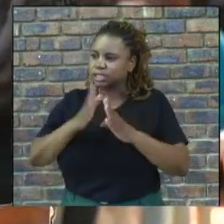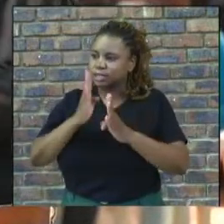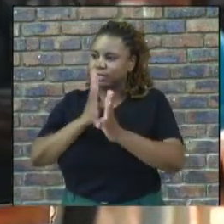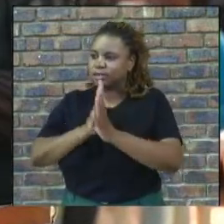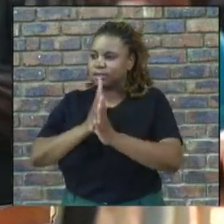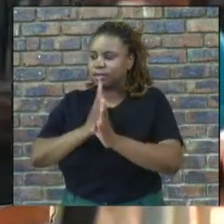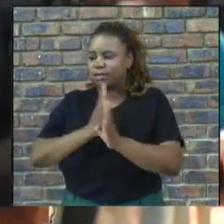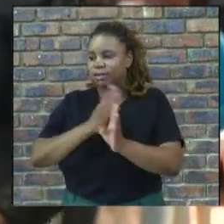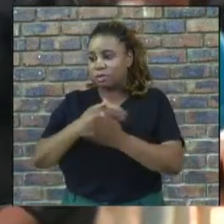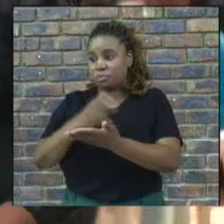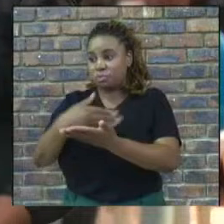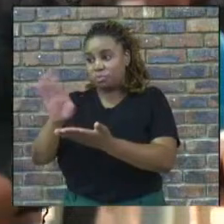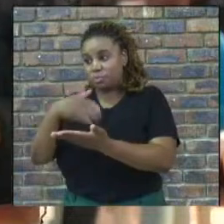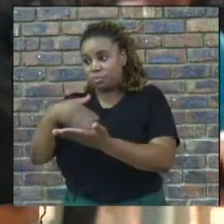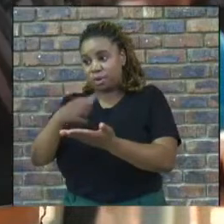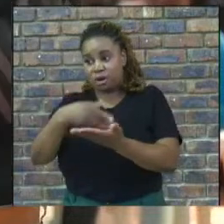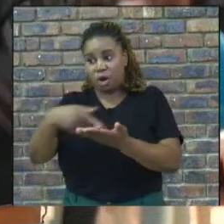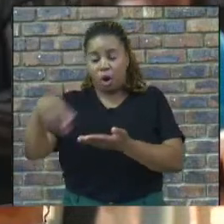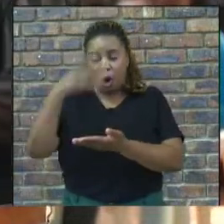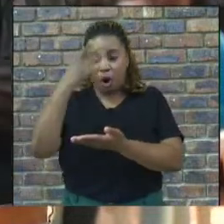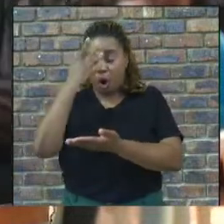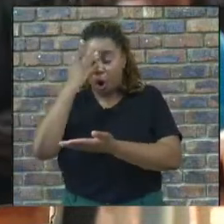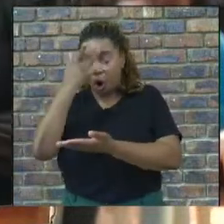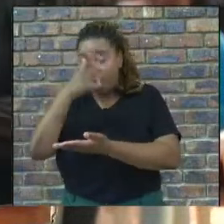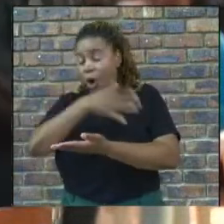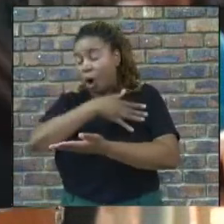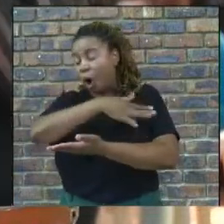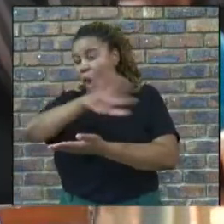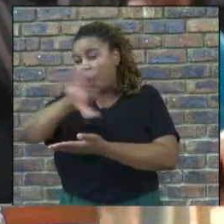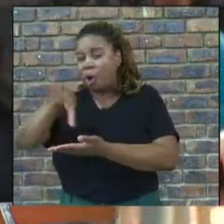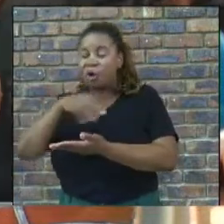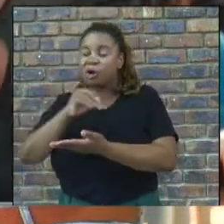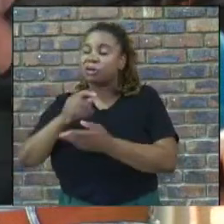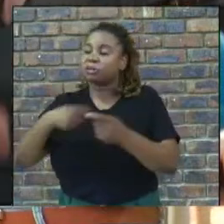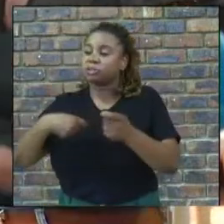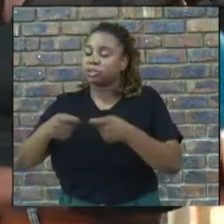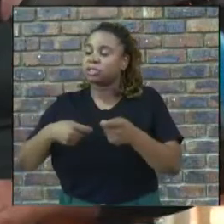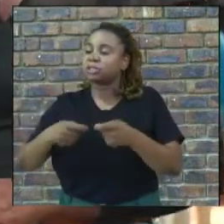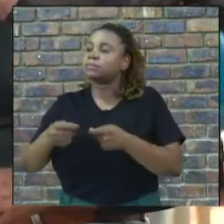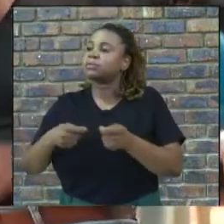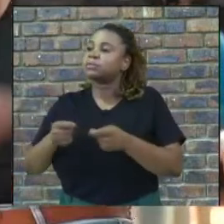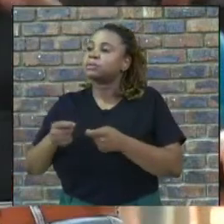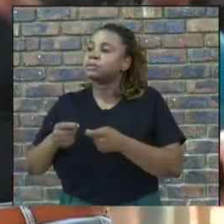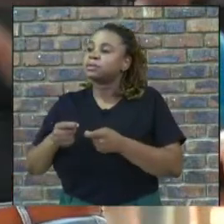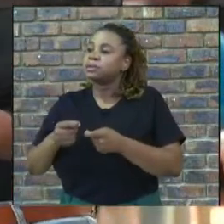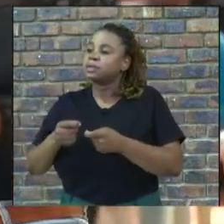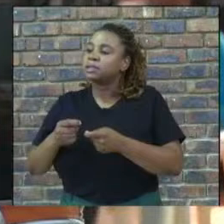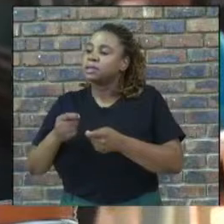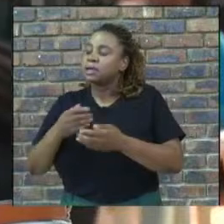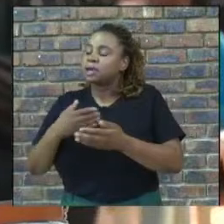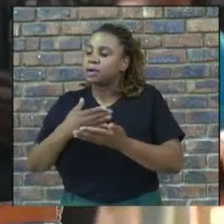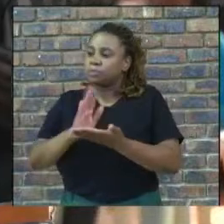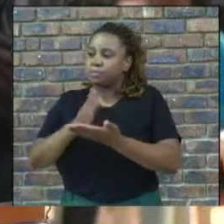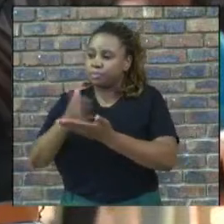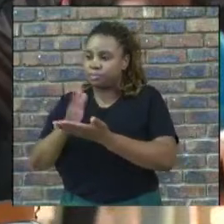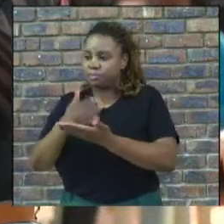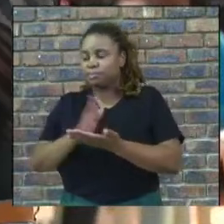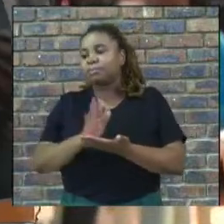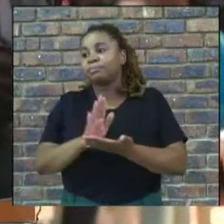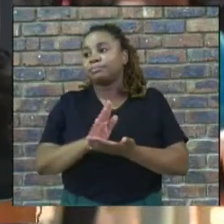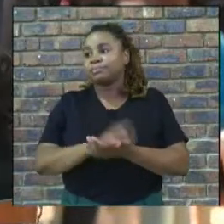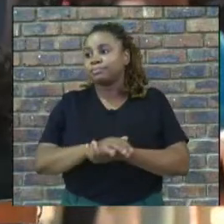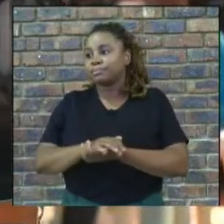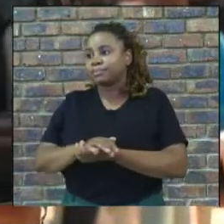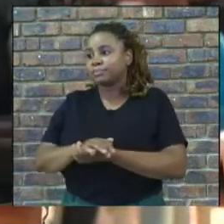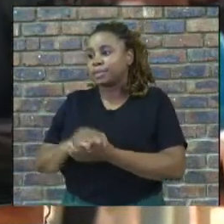without any violence, without anything. Bothata ba rona ke bona Now re nkile ka se